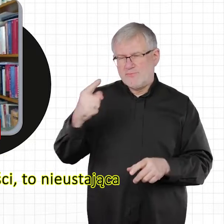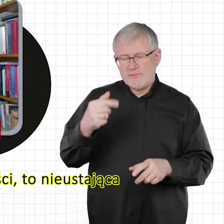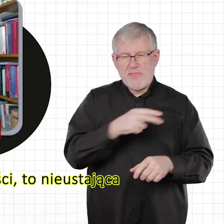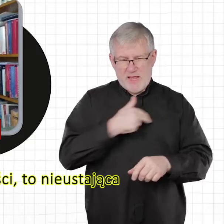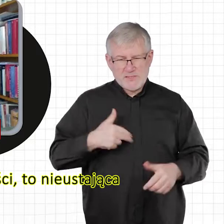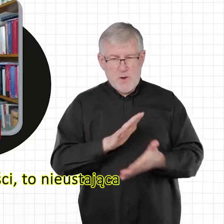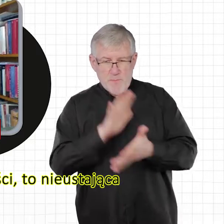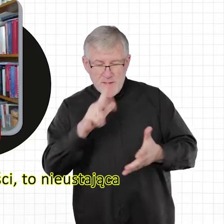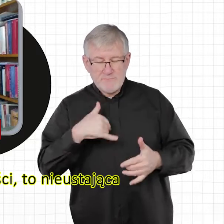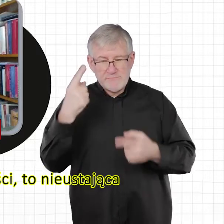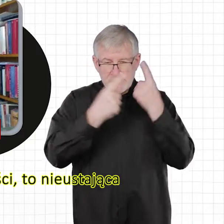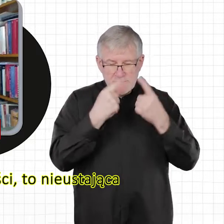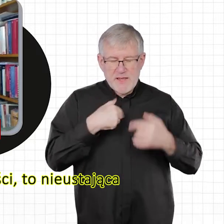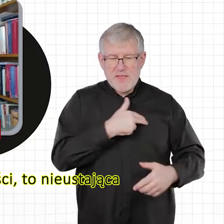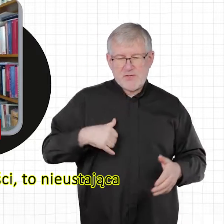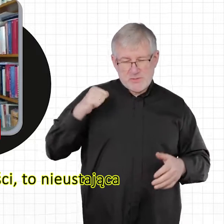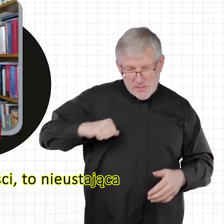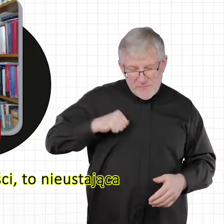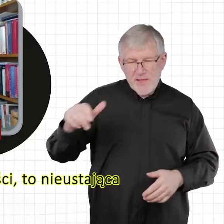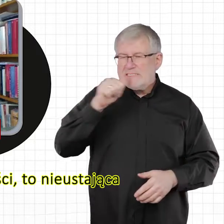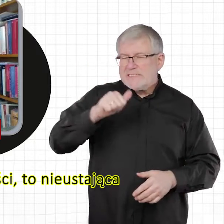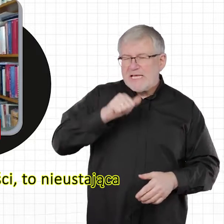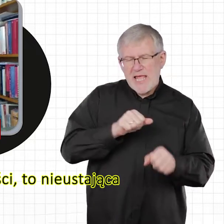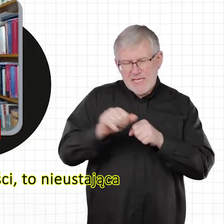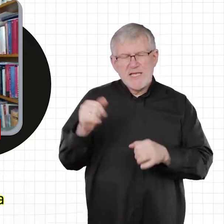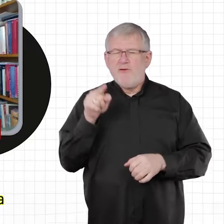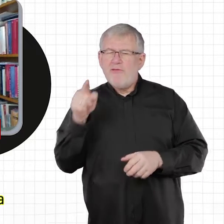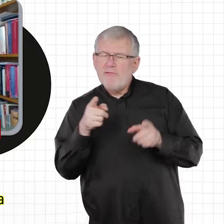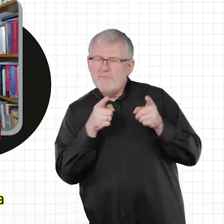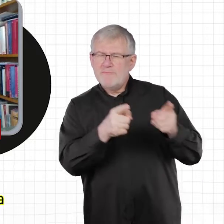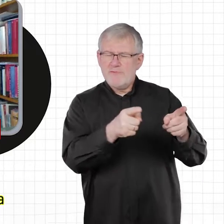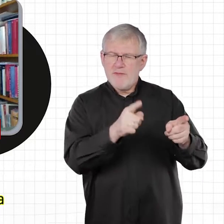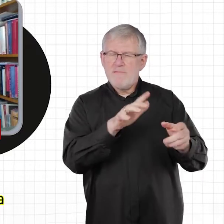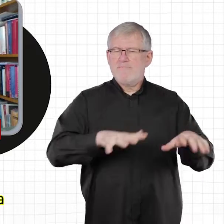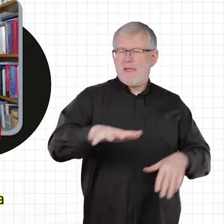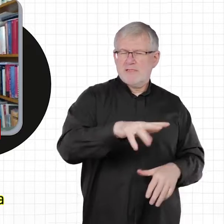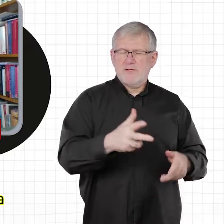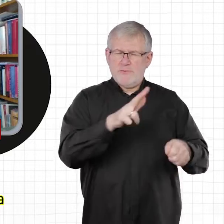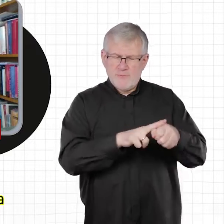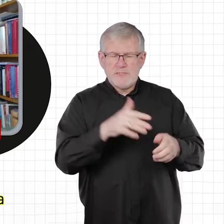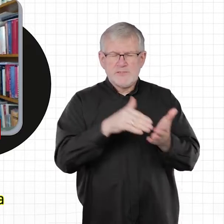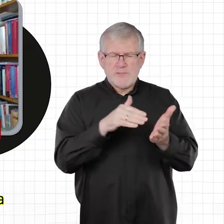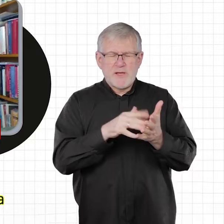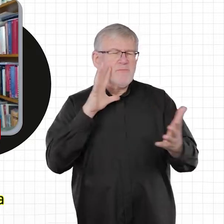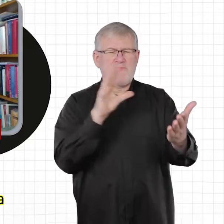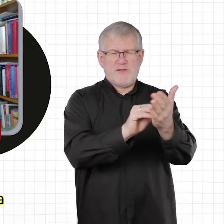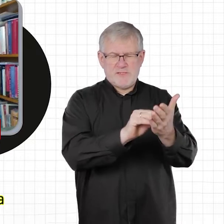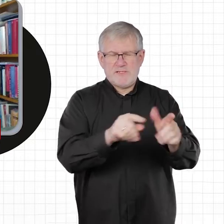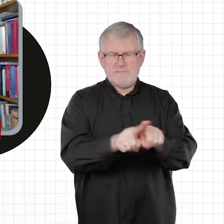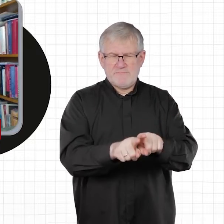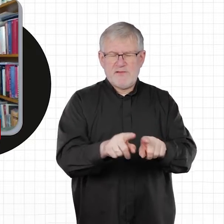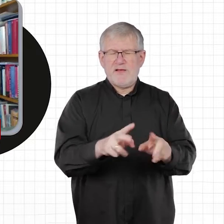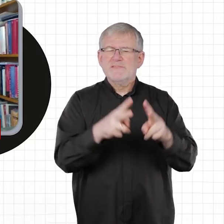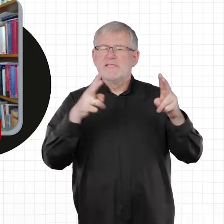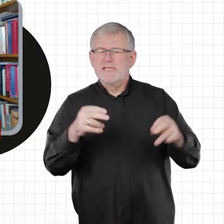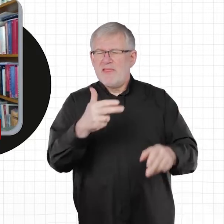equality and equality, it's all about working with people. It's not something that you can change in one day.